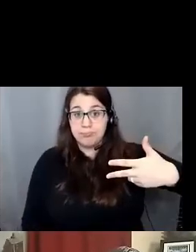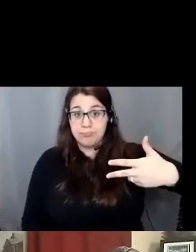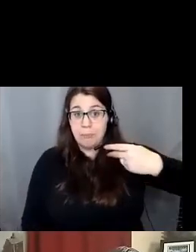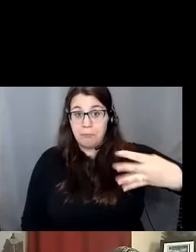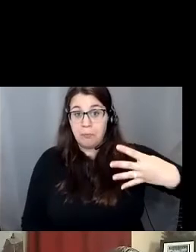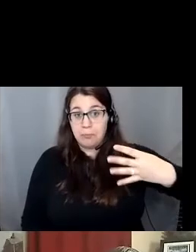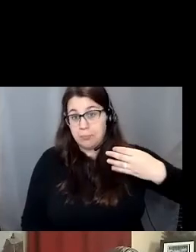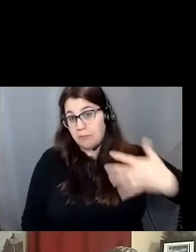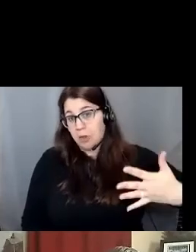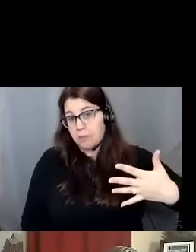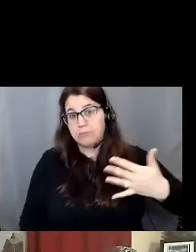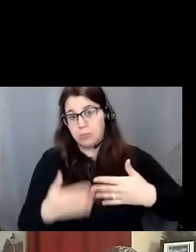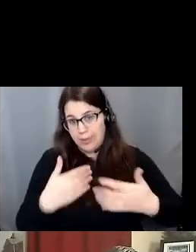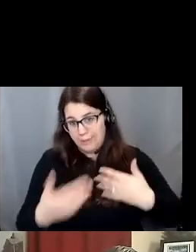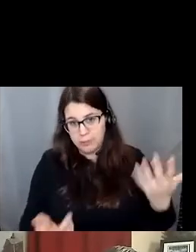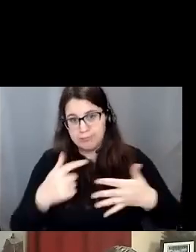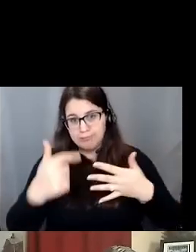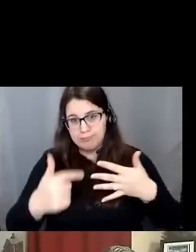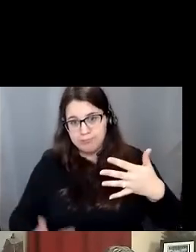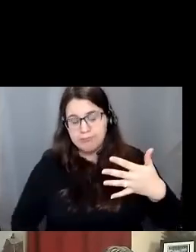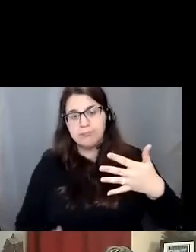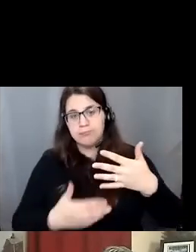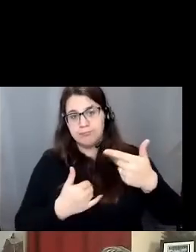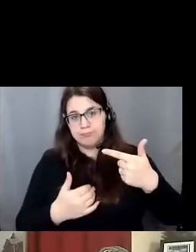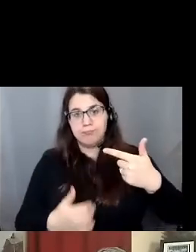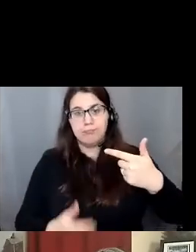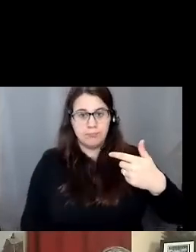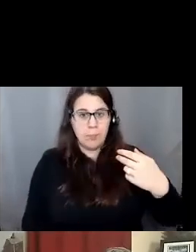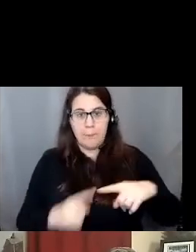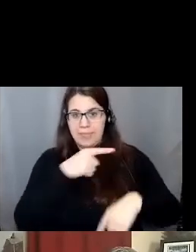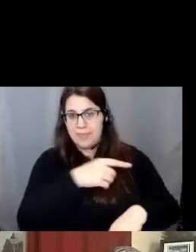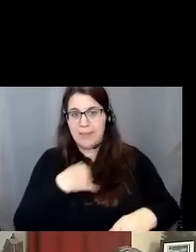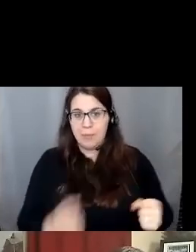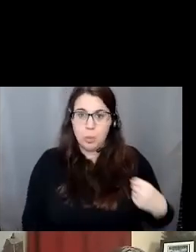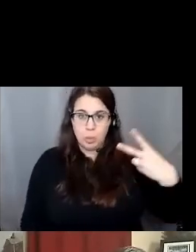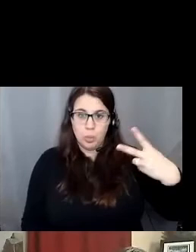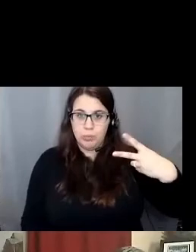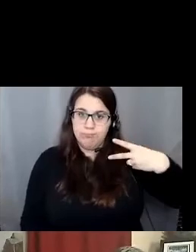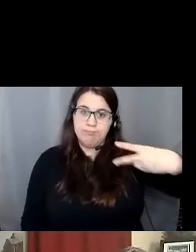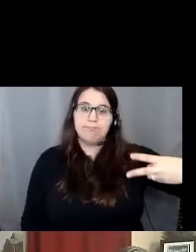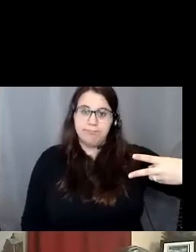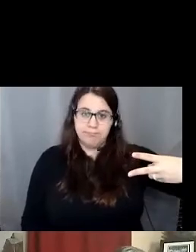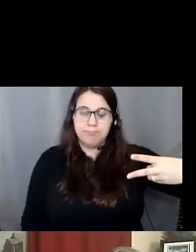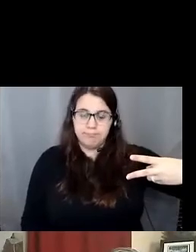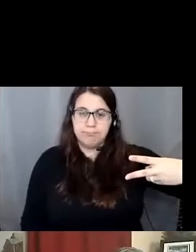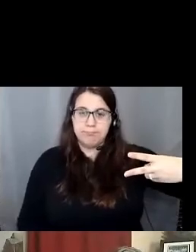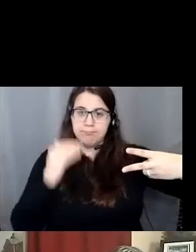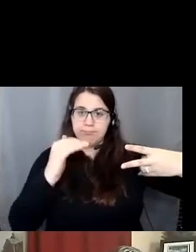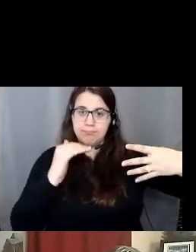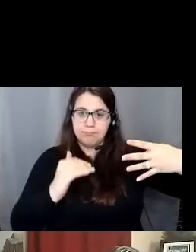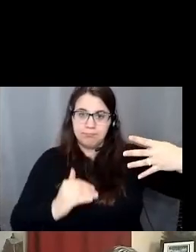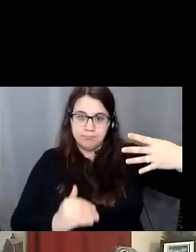for Lorraine Hamilton and so forth. And it would just keep having those in order going down the screen if